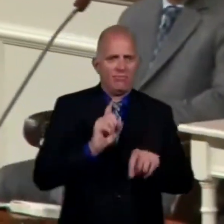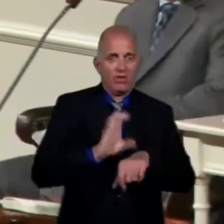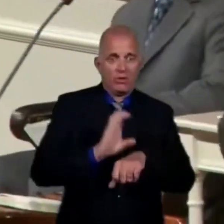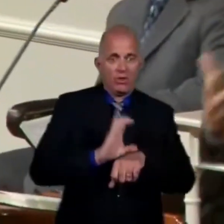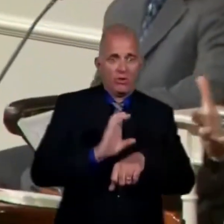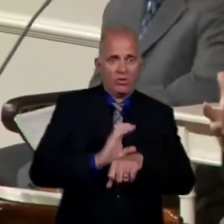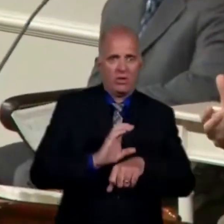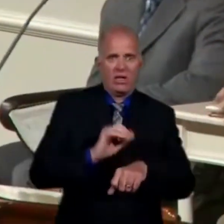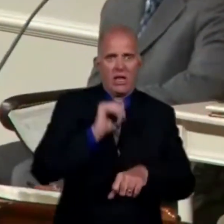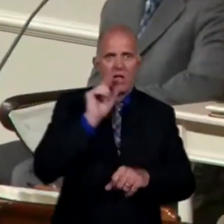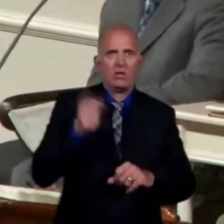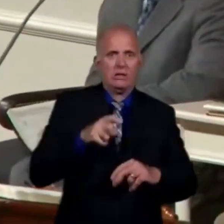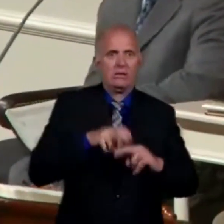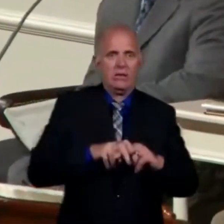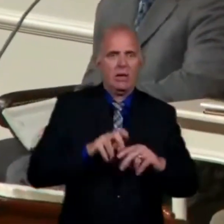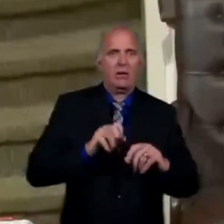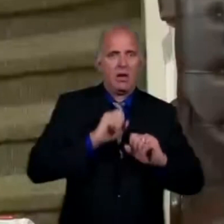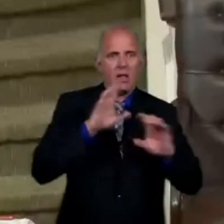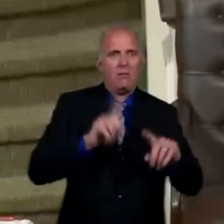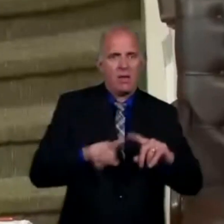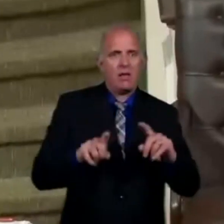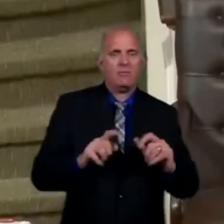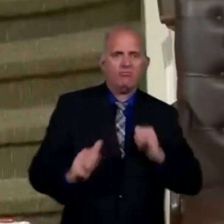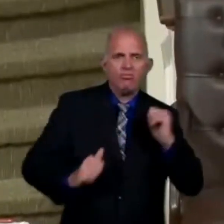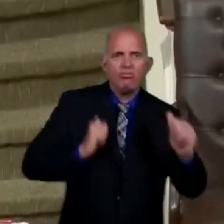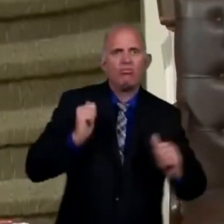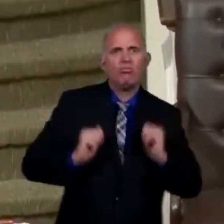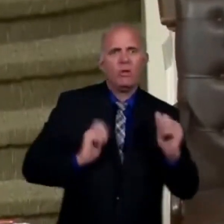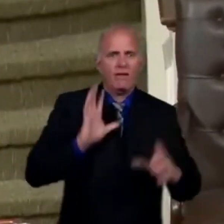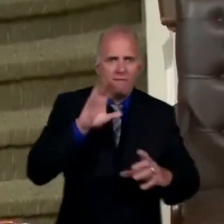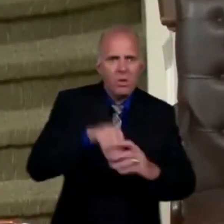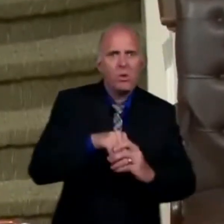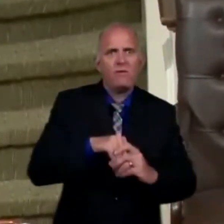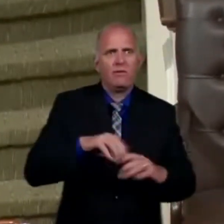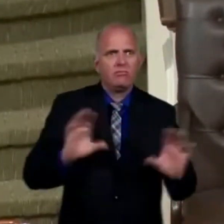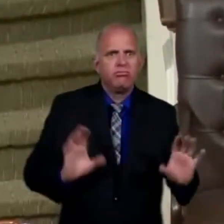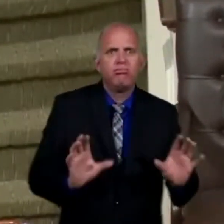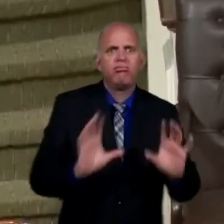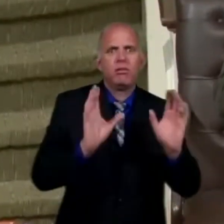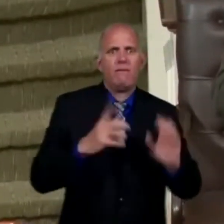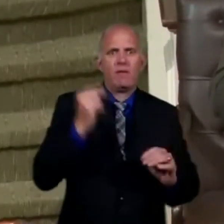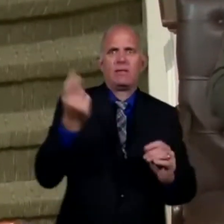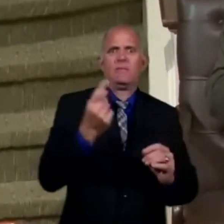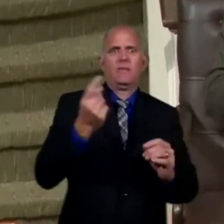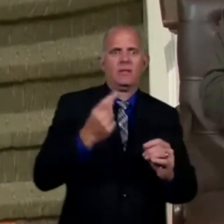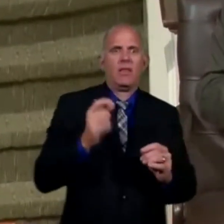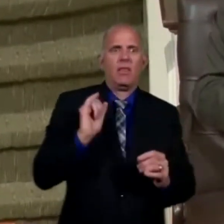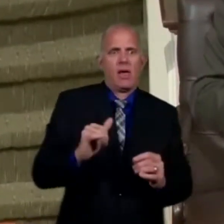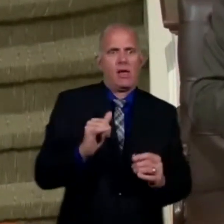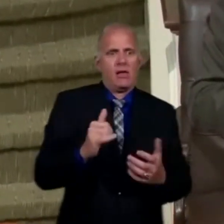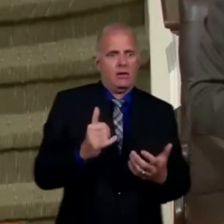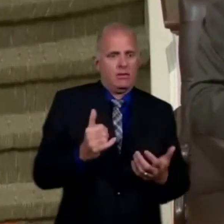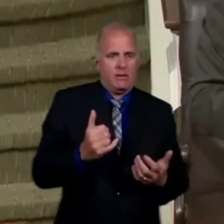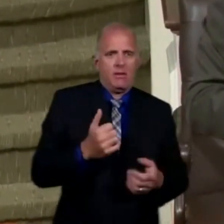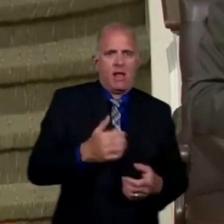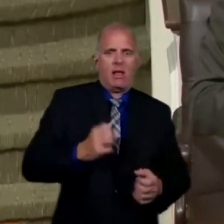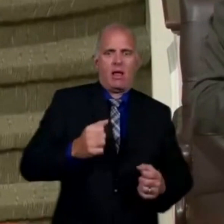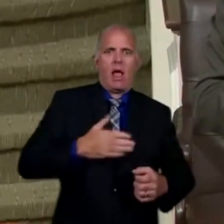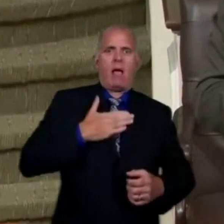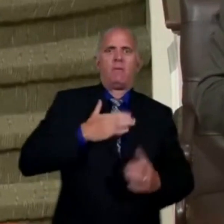going to sit soaking sour. I'm going to find a place to serve the Lord. I'm going to find something to do. That's the happiest Christians in the work of the